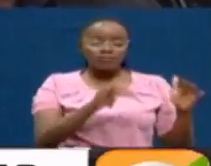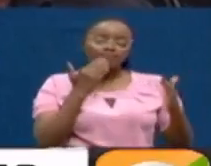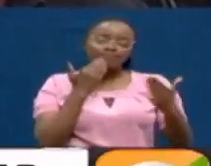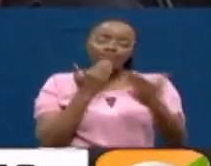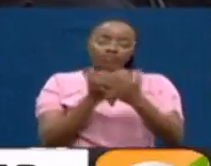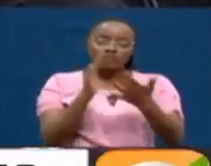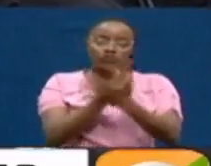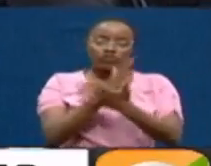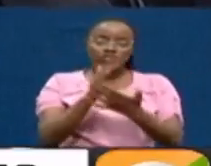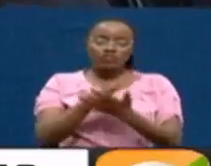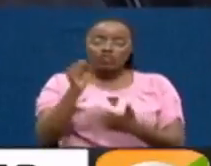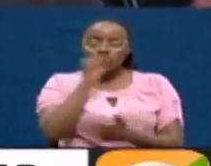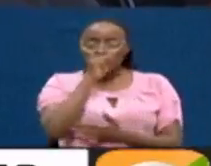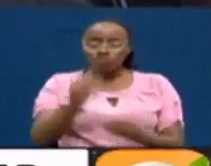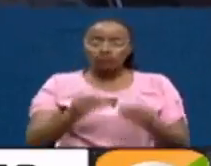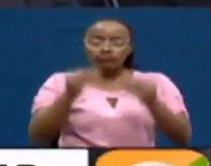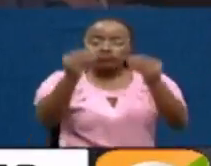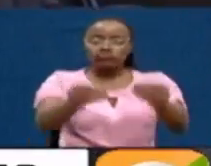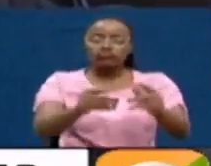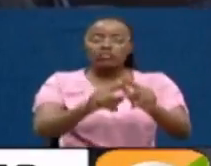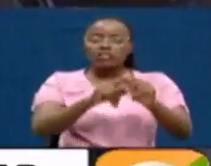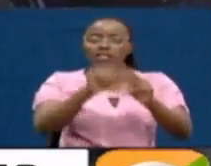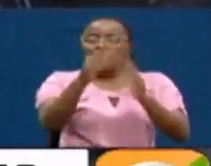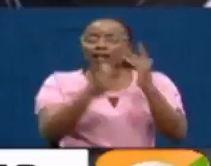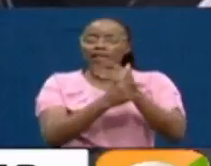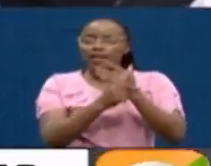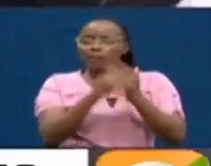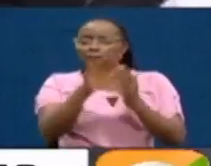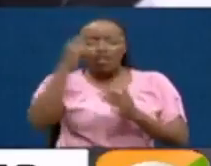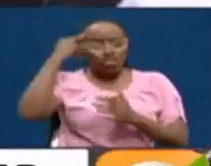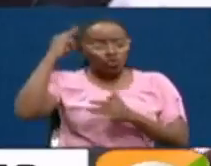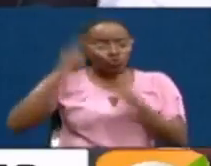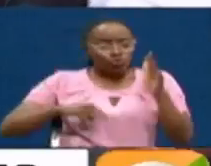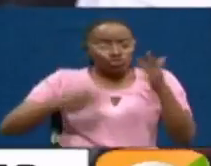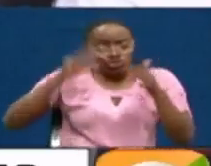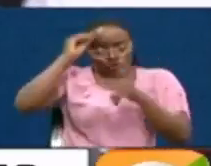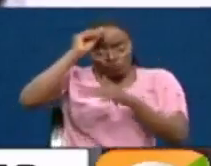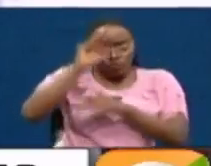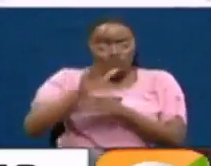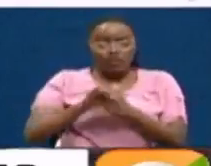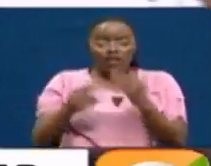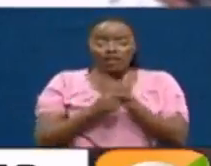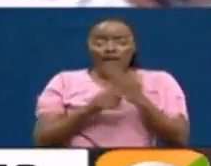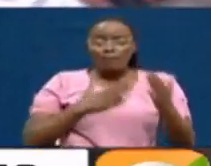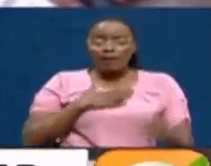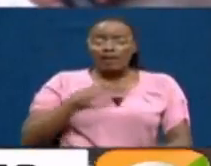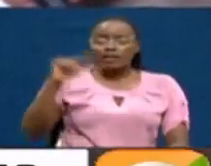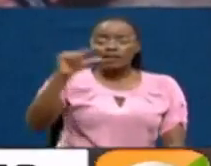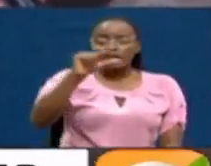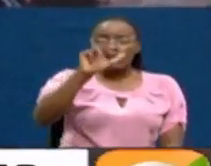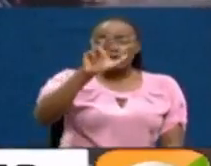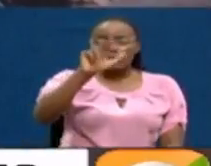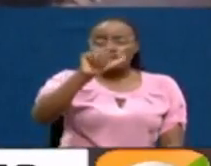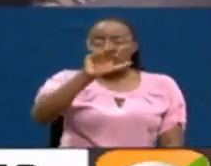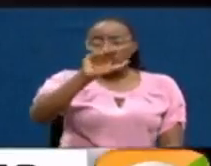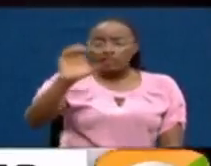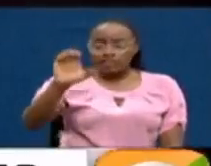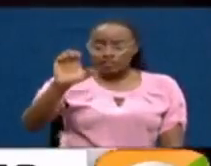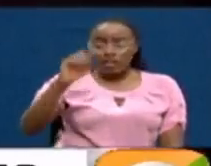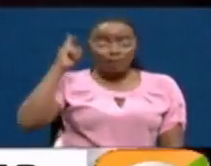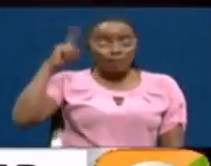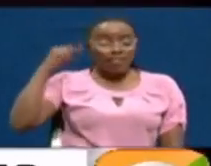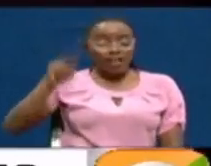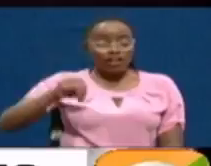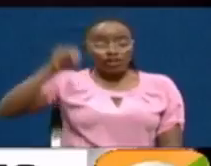sharing. Just pass the microphone in front of you. Start with your name and tell us what your thoughts are. I'm Grace Njeri from Lango Kubwa, Mathare